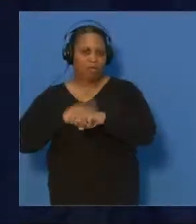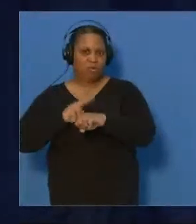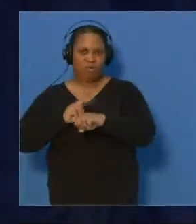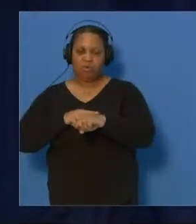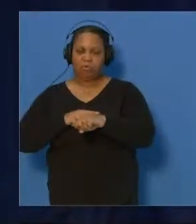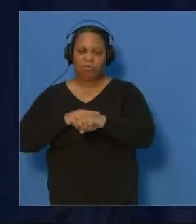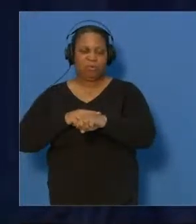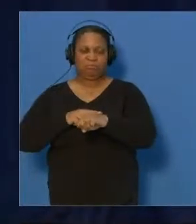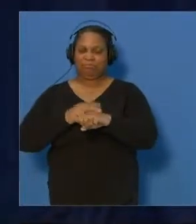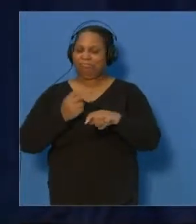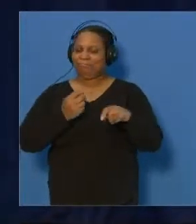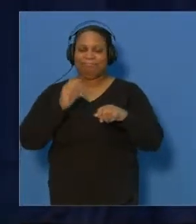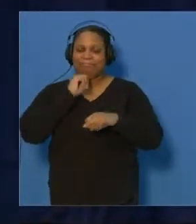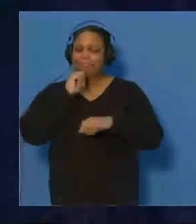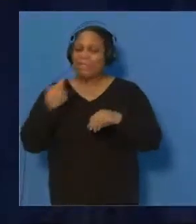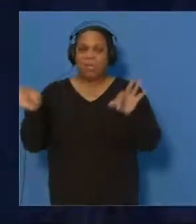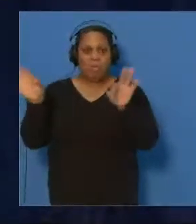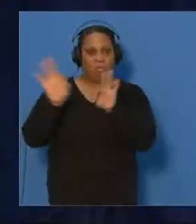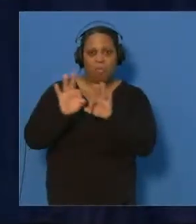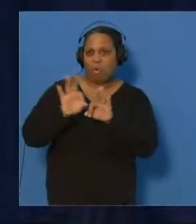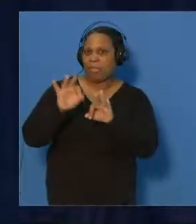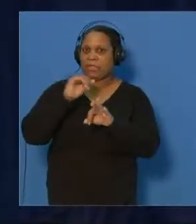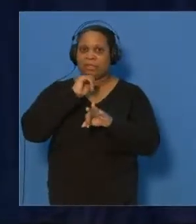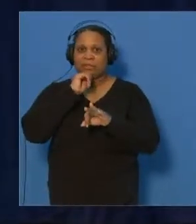the purpose. And that is not the position of the government.